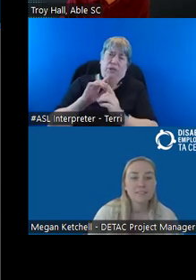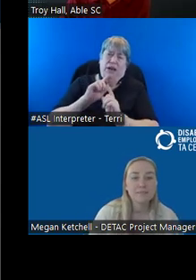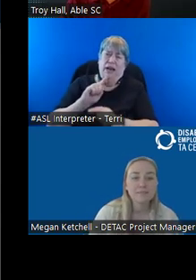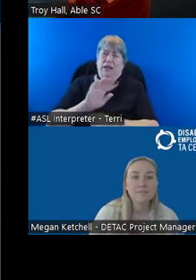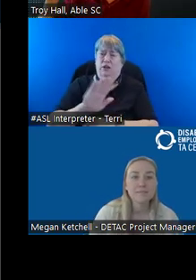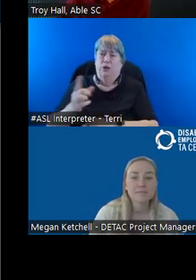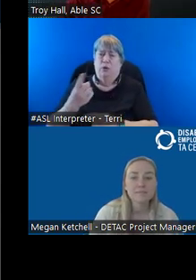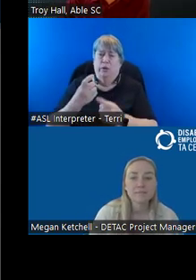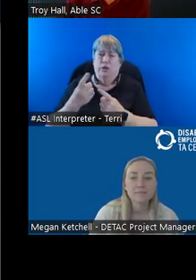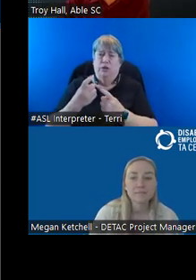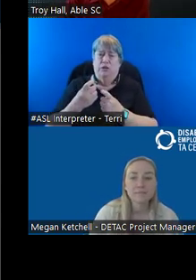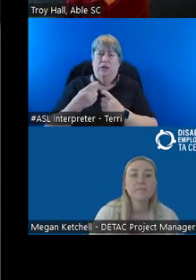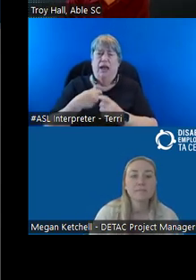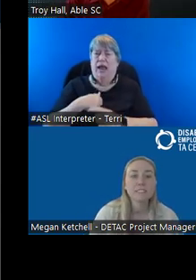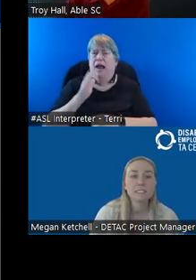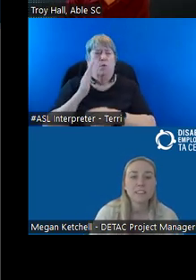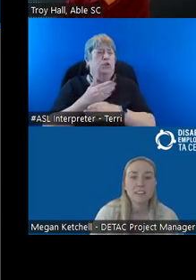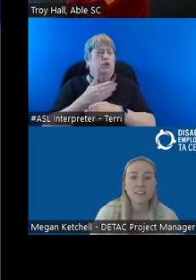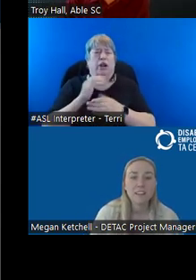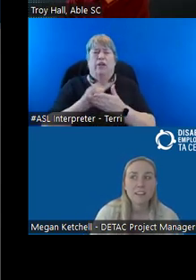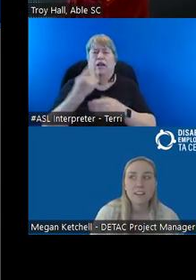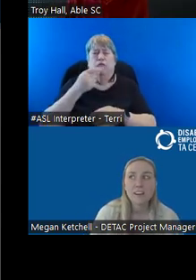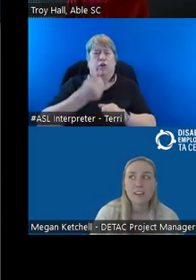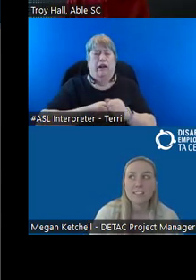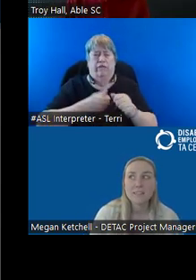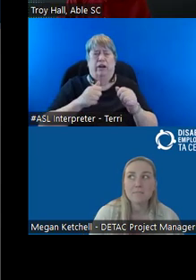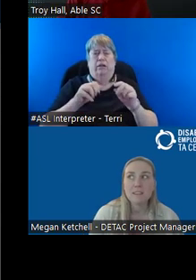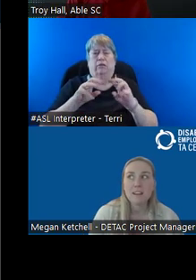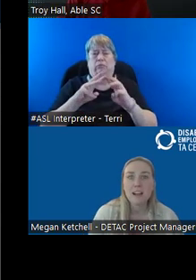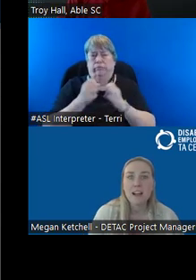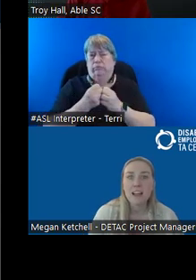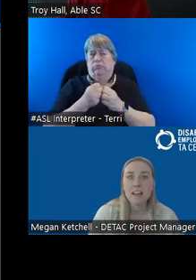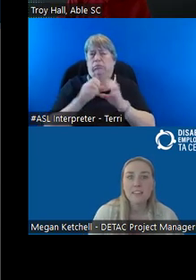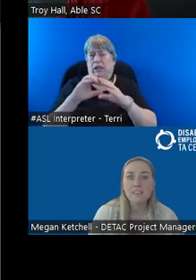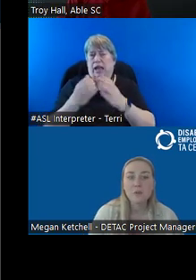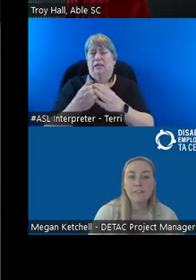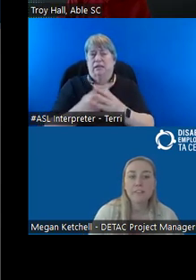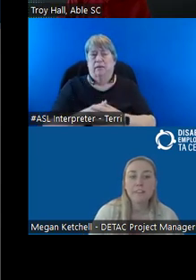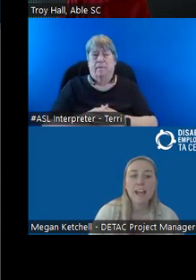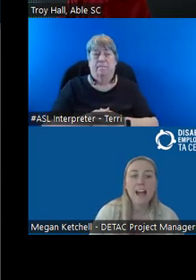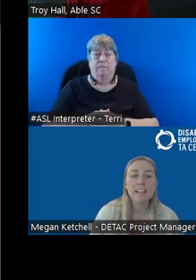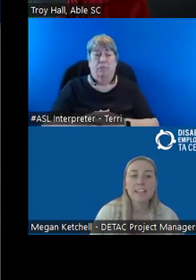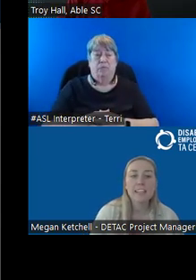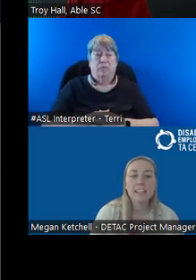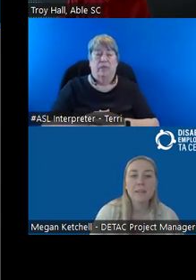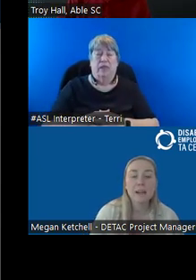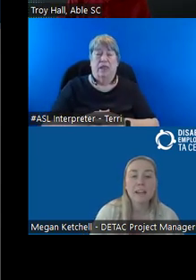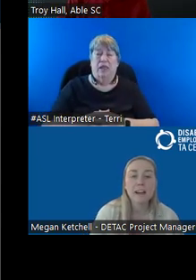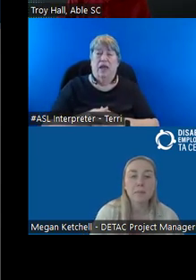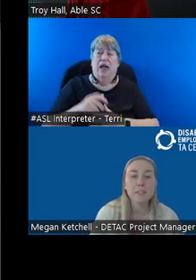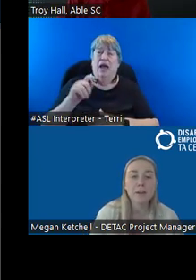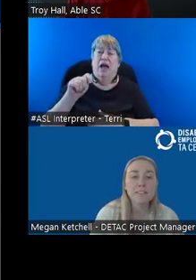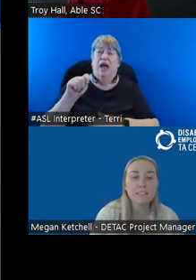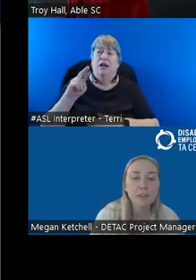and I'll share that for every session. Awesome. And Troy, feel free to add in here,